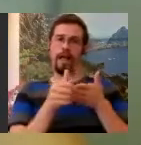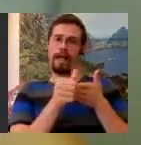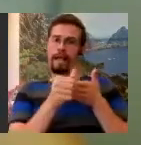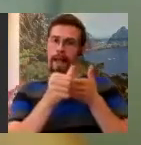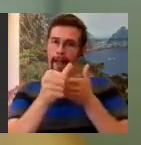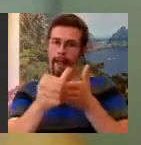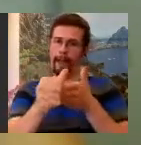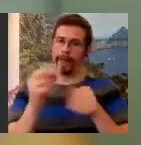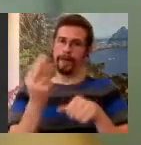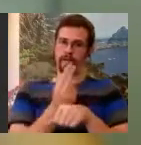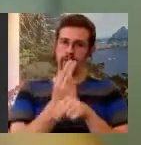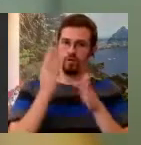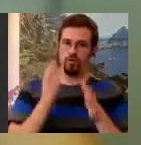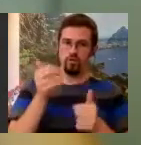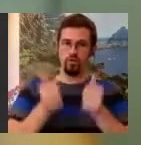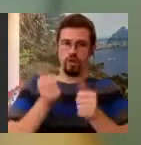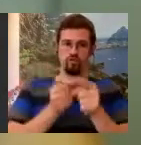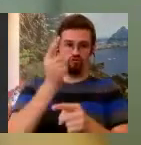modify the glyphs,